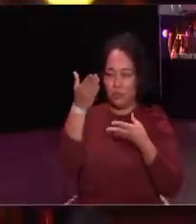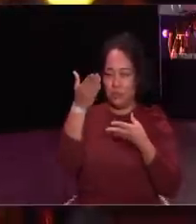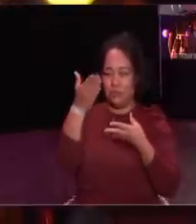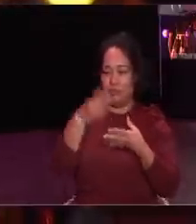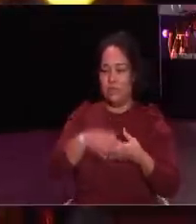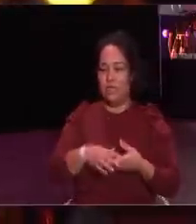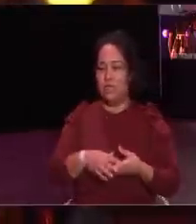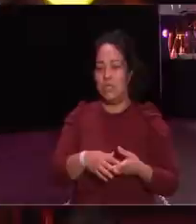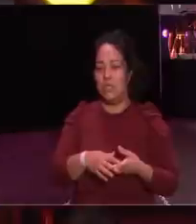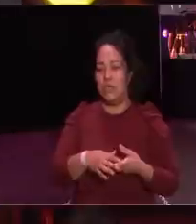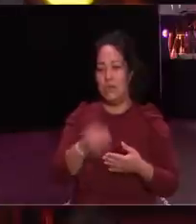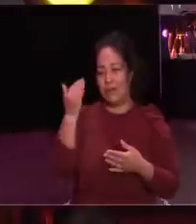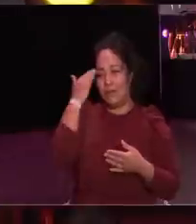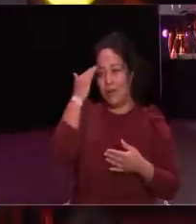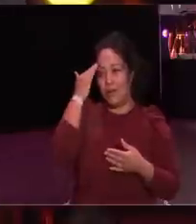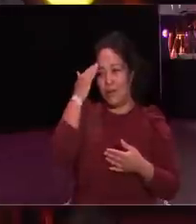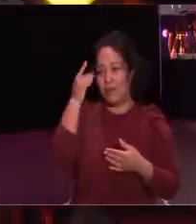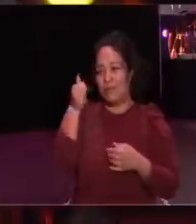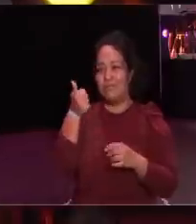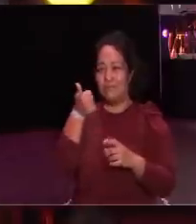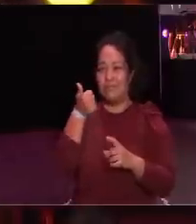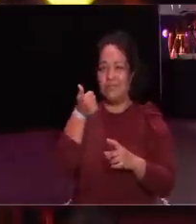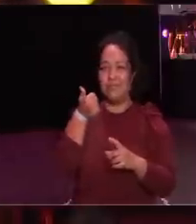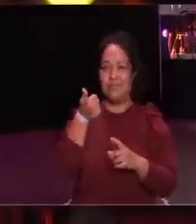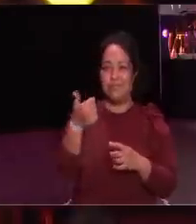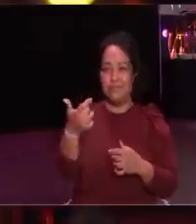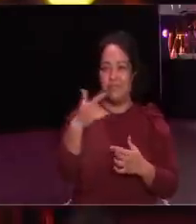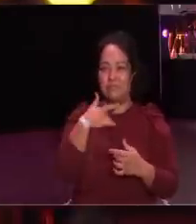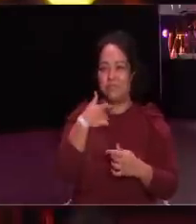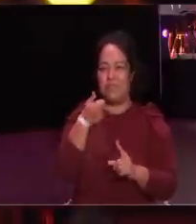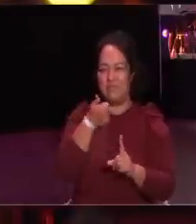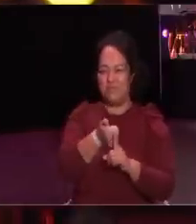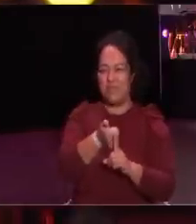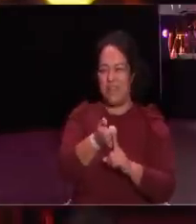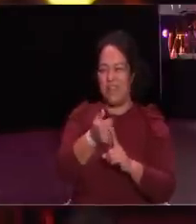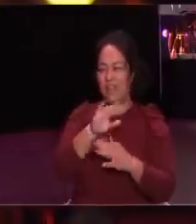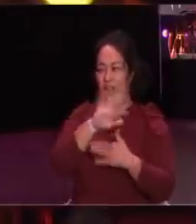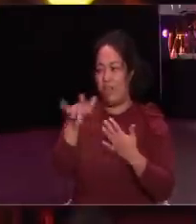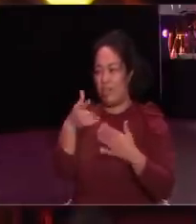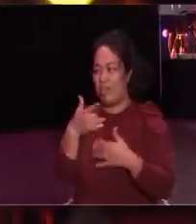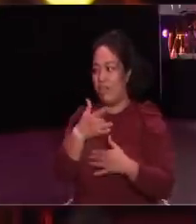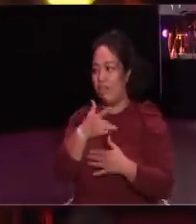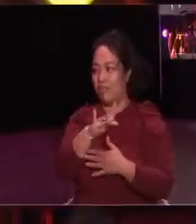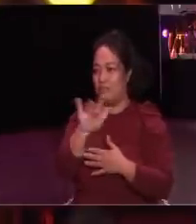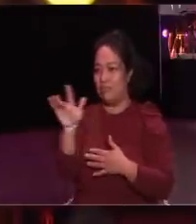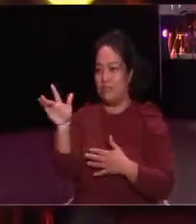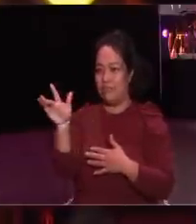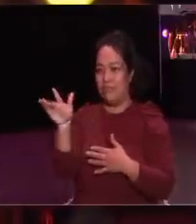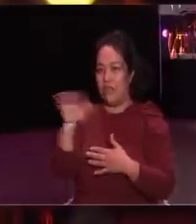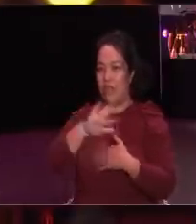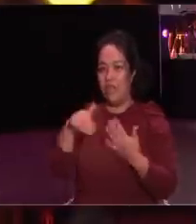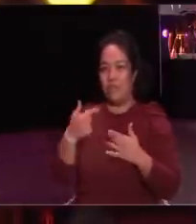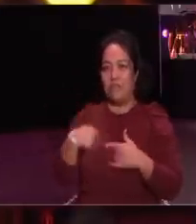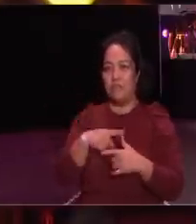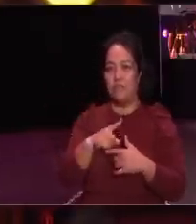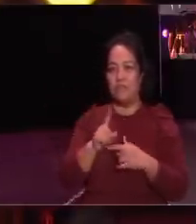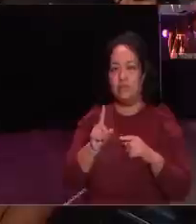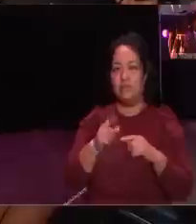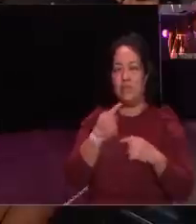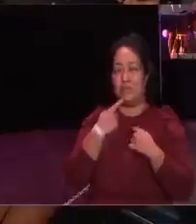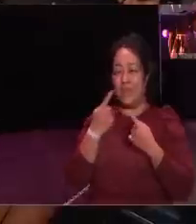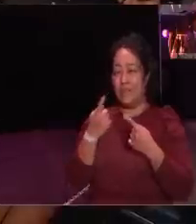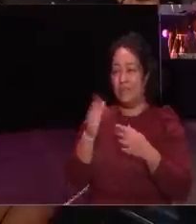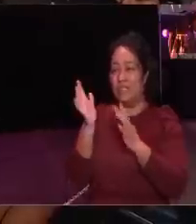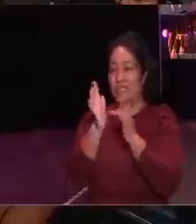ha golpeado a todos. I know that this has hit all of us. Pero quiero decirles que Dios todavía sigue en el trono. But I want to tell you that Jesus is still on the